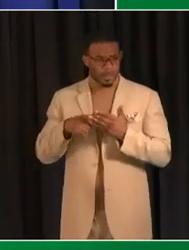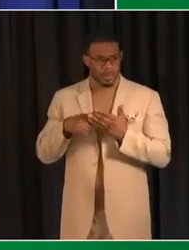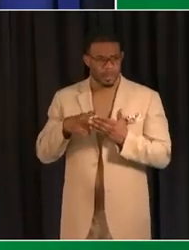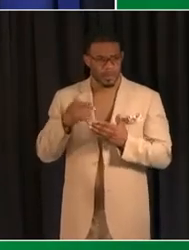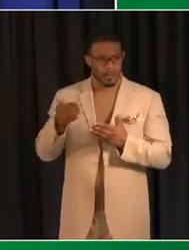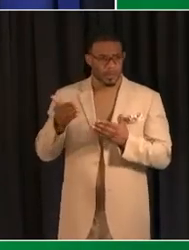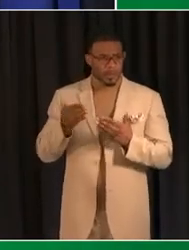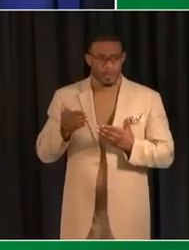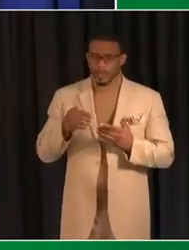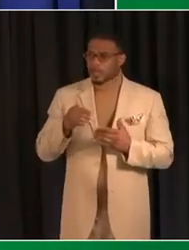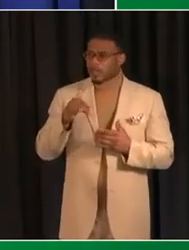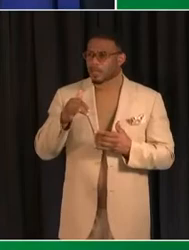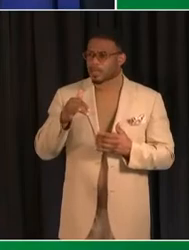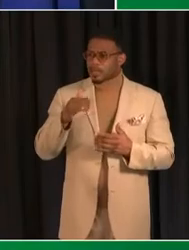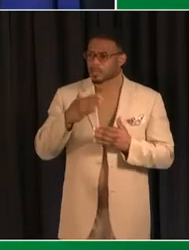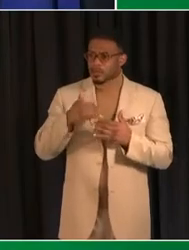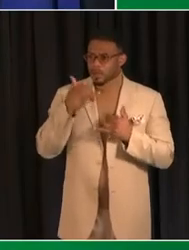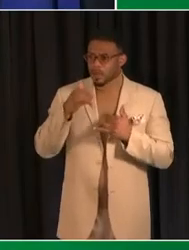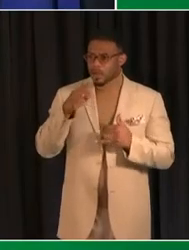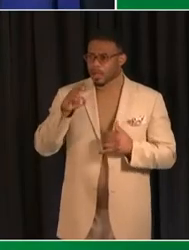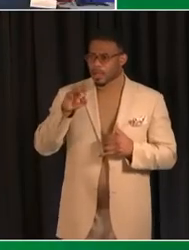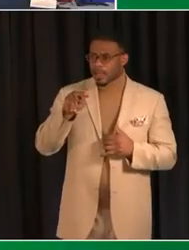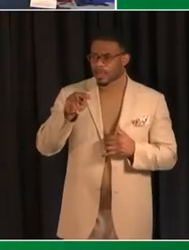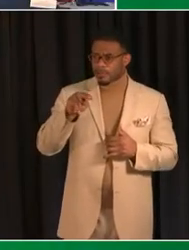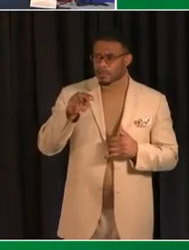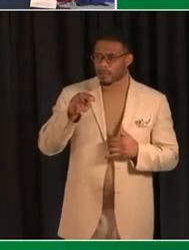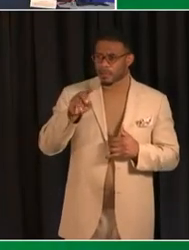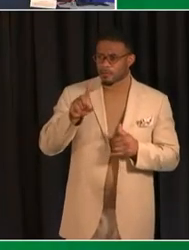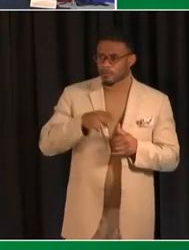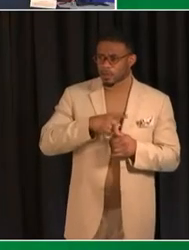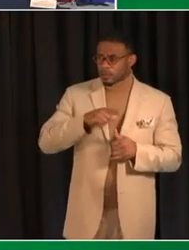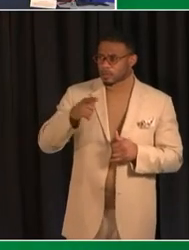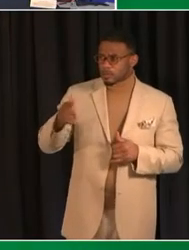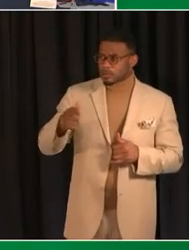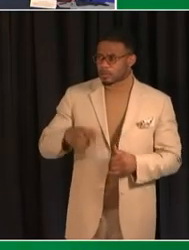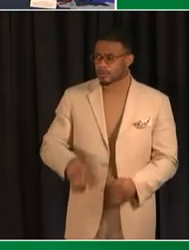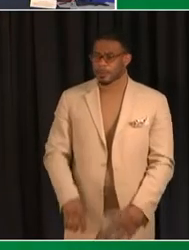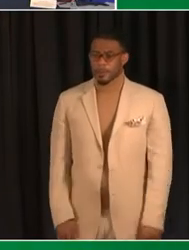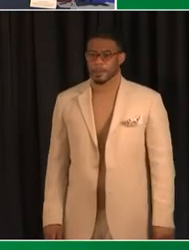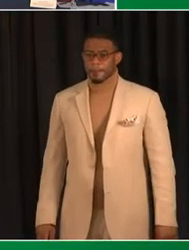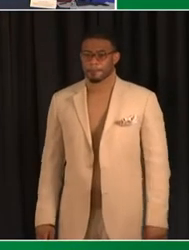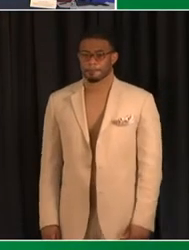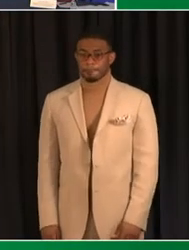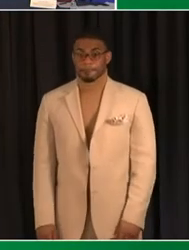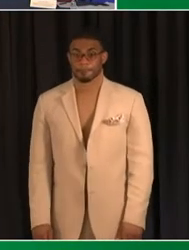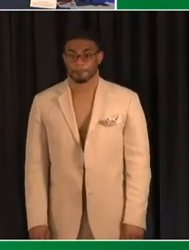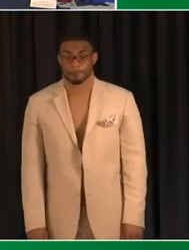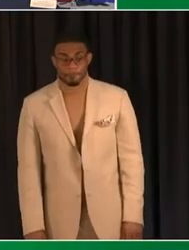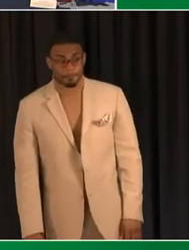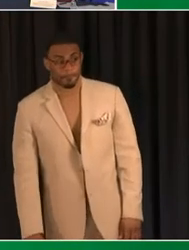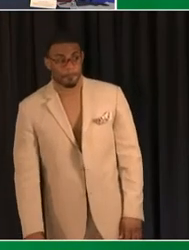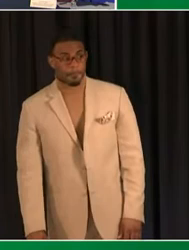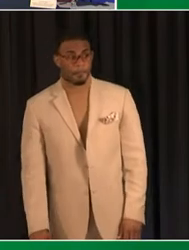the conversation. I want to bring in some of our callers. So Kevin first.